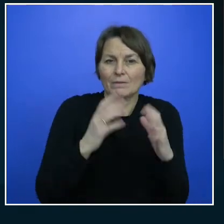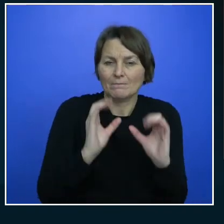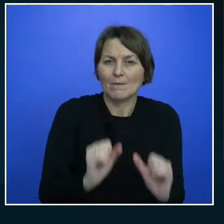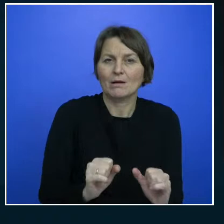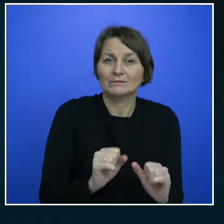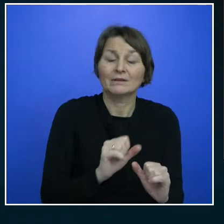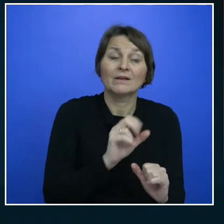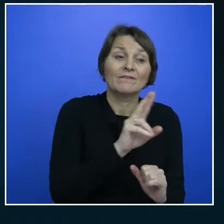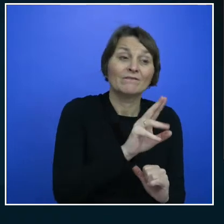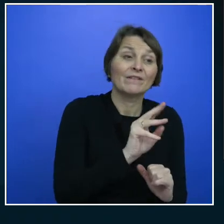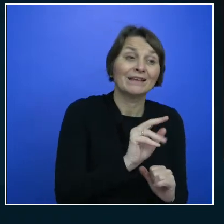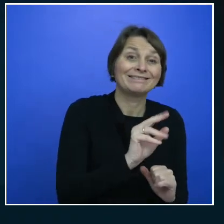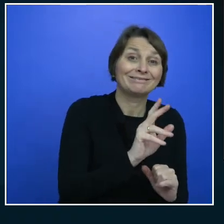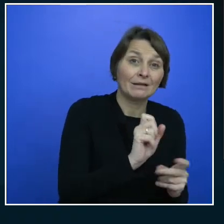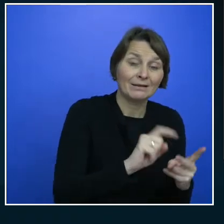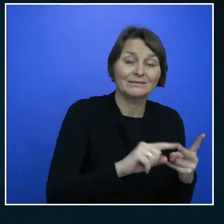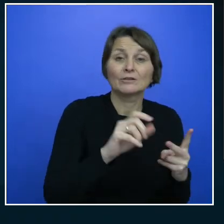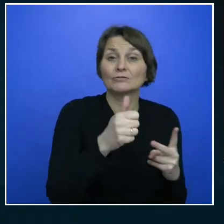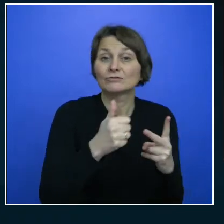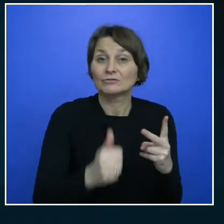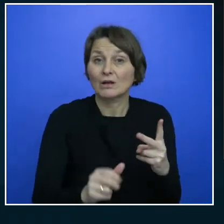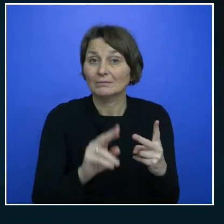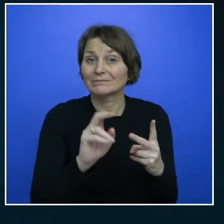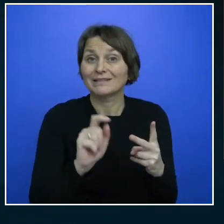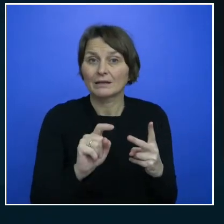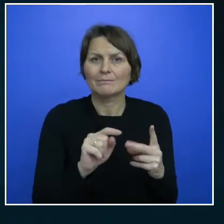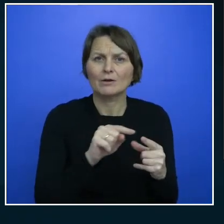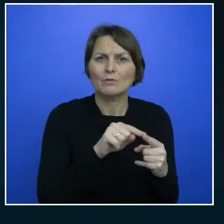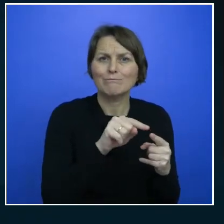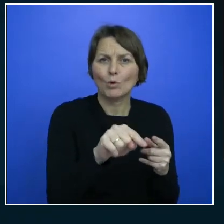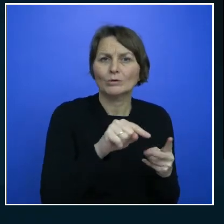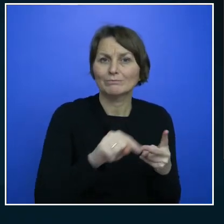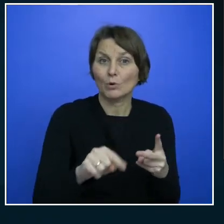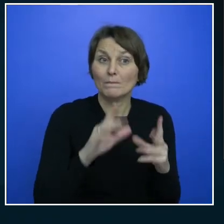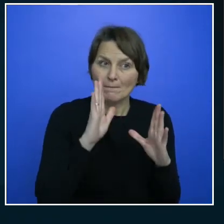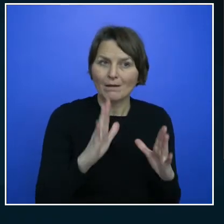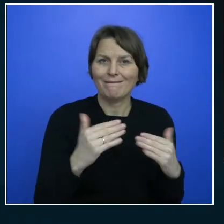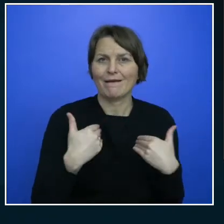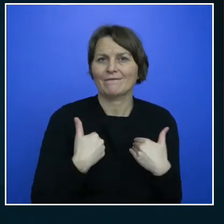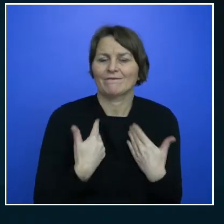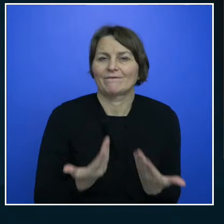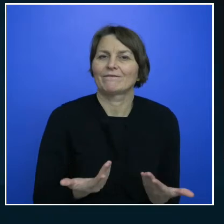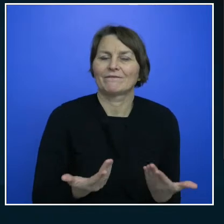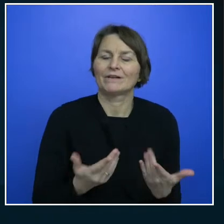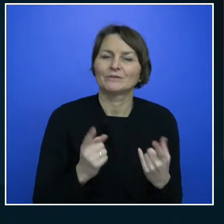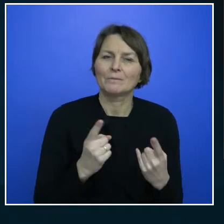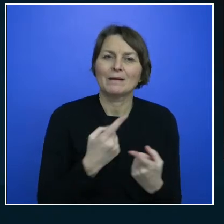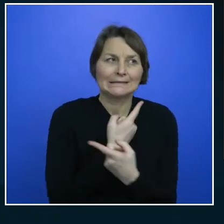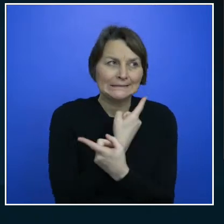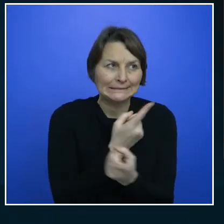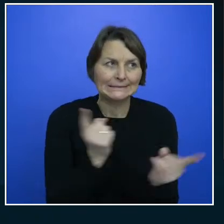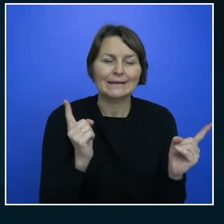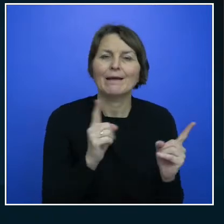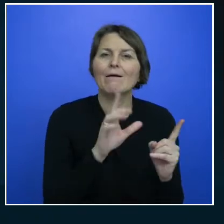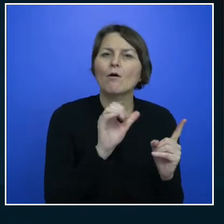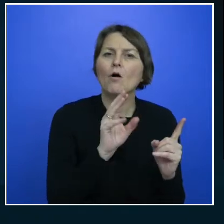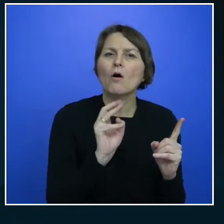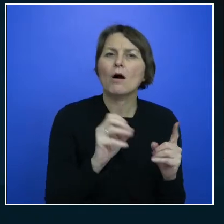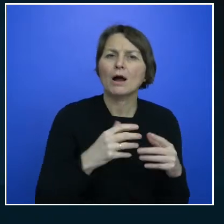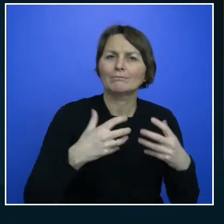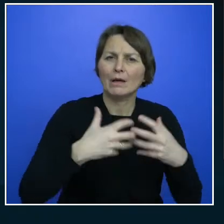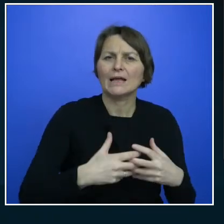subnet in order to have that point to that as well. So that means that we need to tell the ARM engine eventually